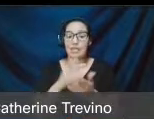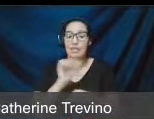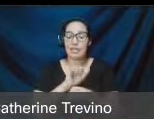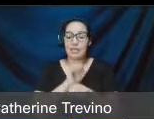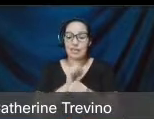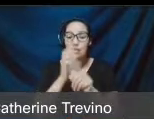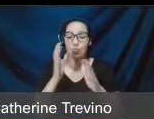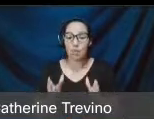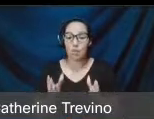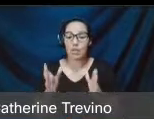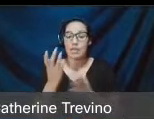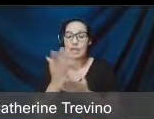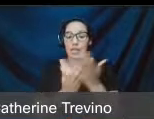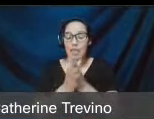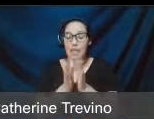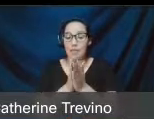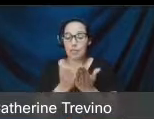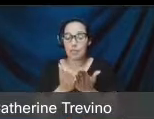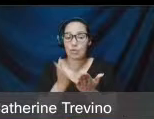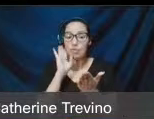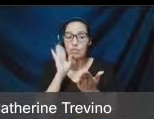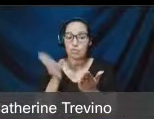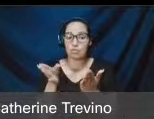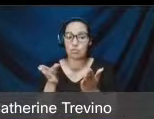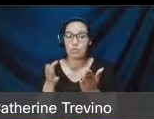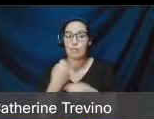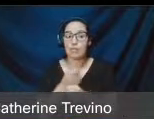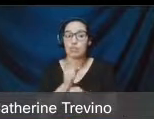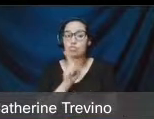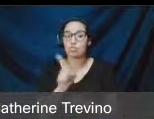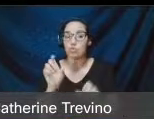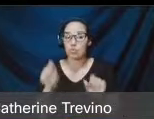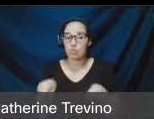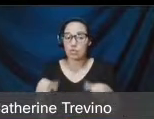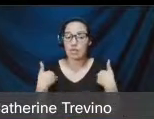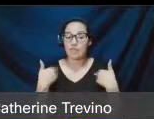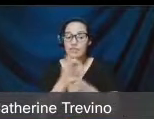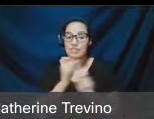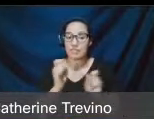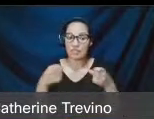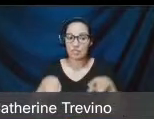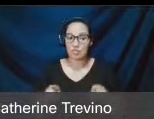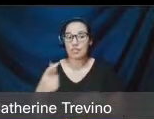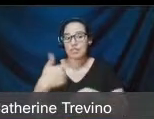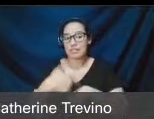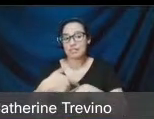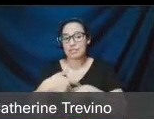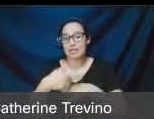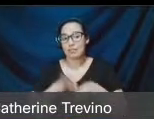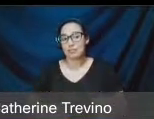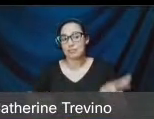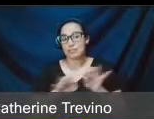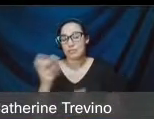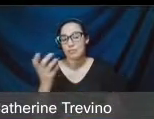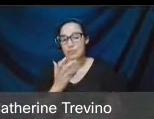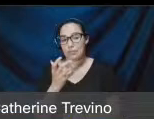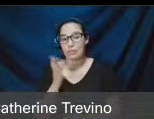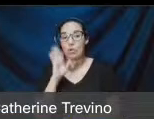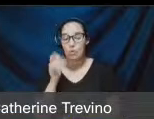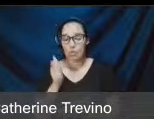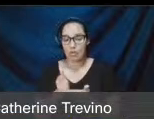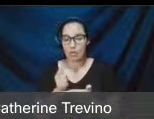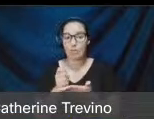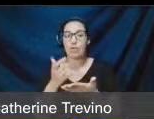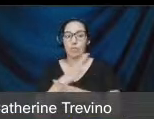we will ensure the health and safety during this unprecedented period, will help protect the district and the